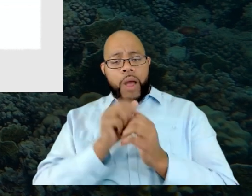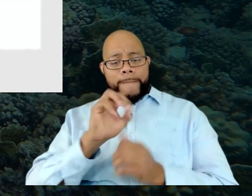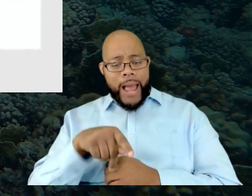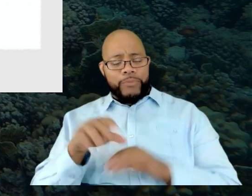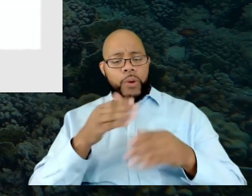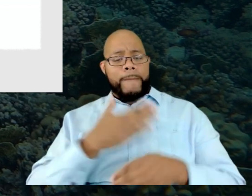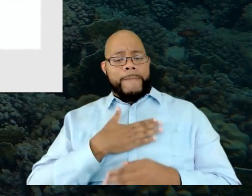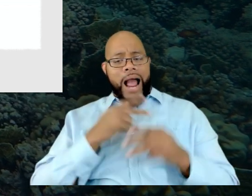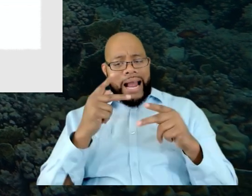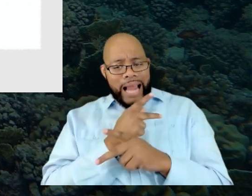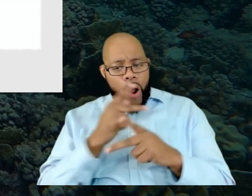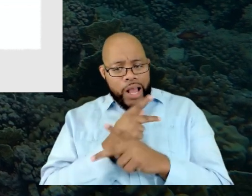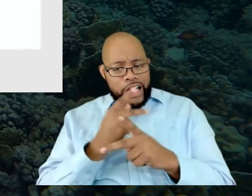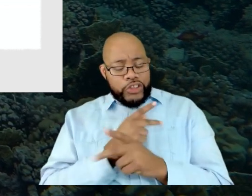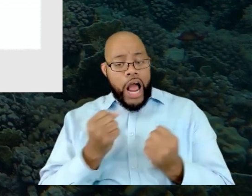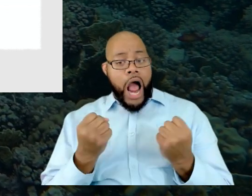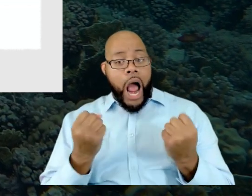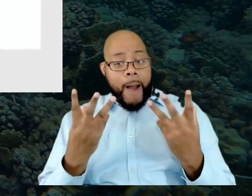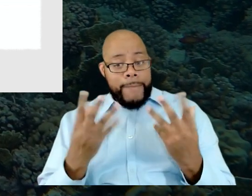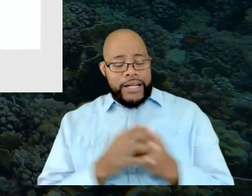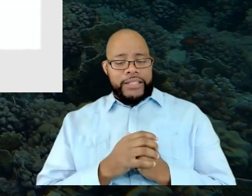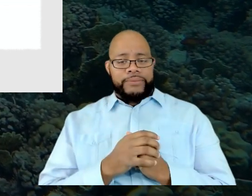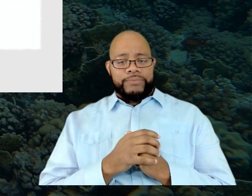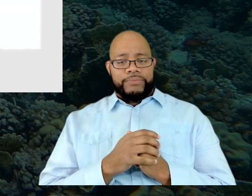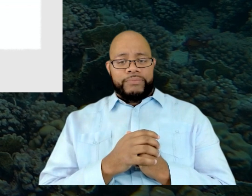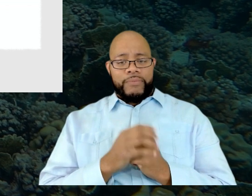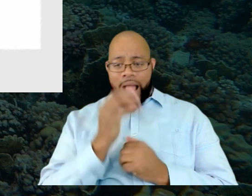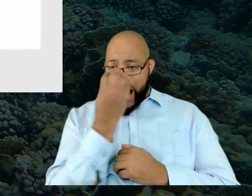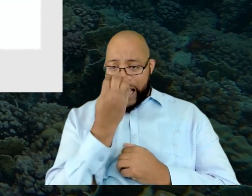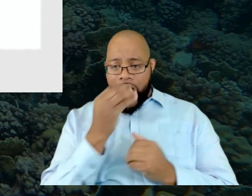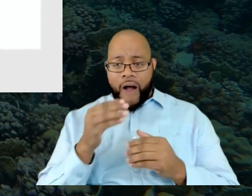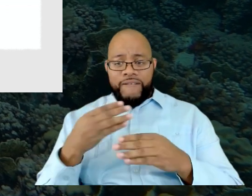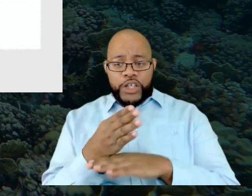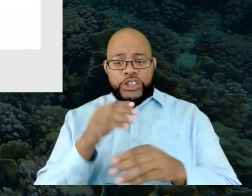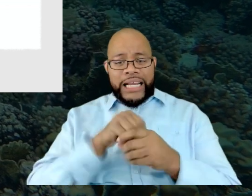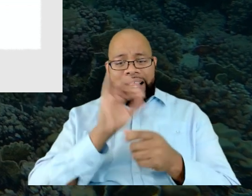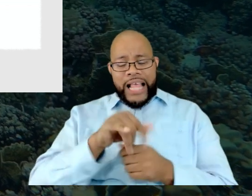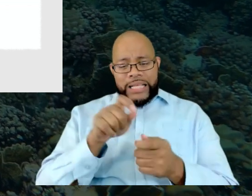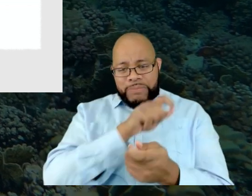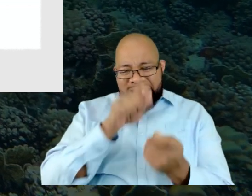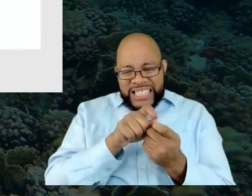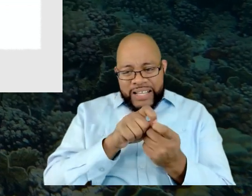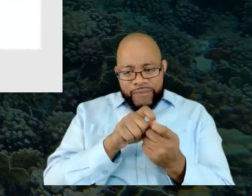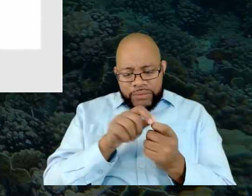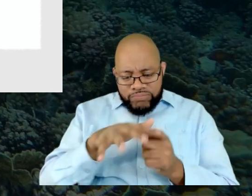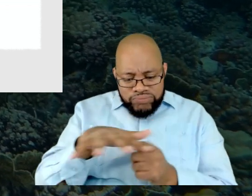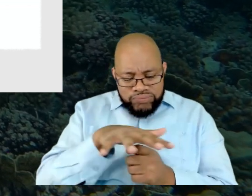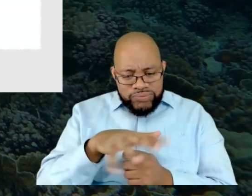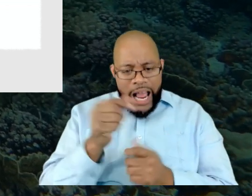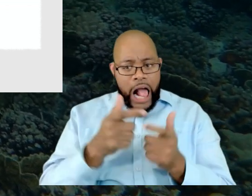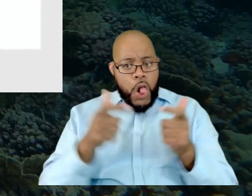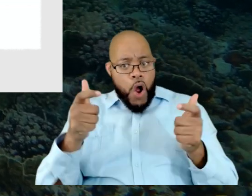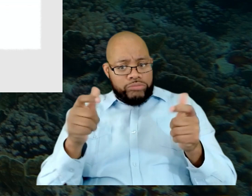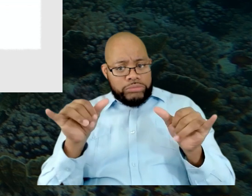my calculations. How many clownfish were in this particular sea anemone and how